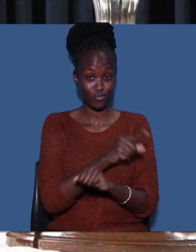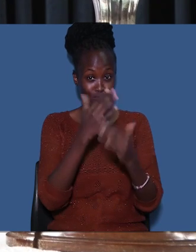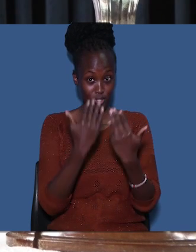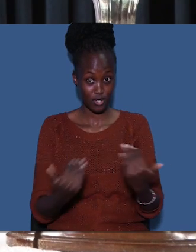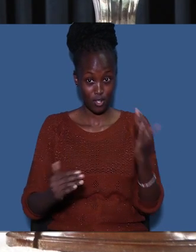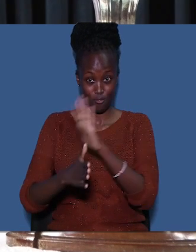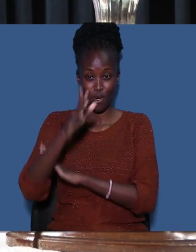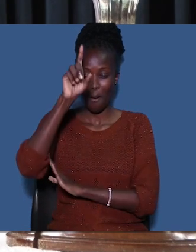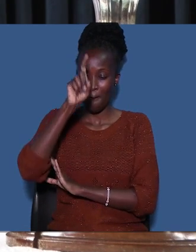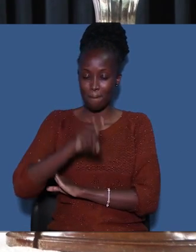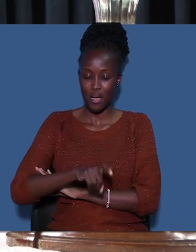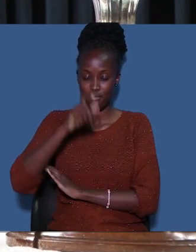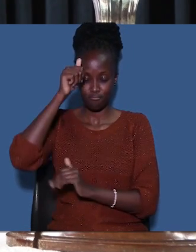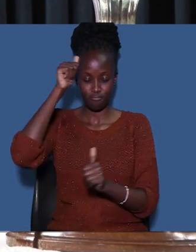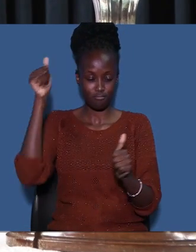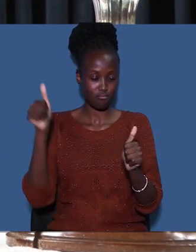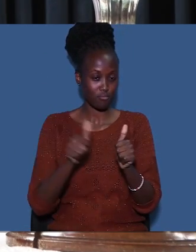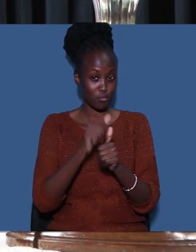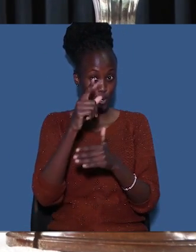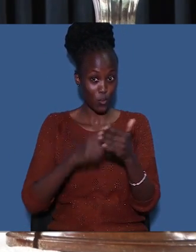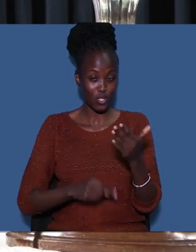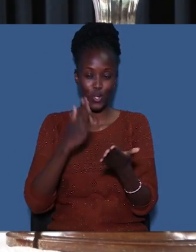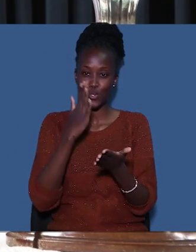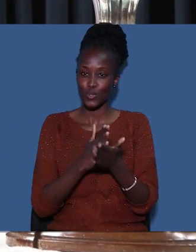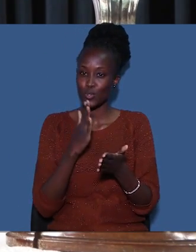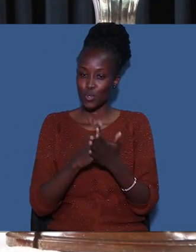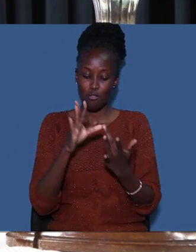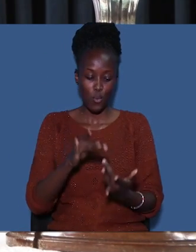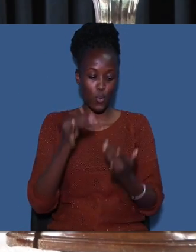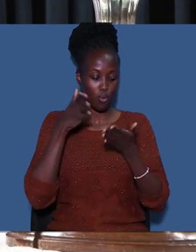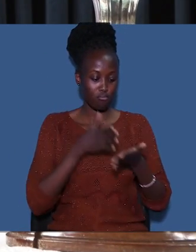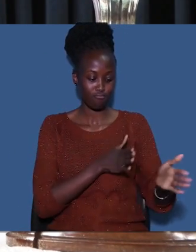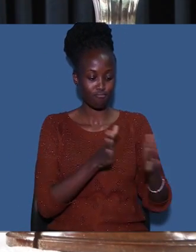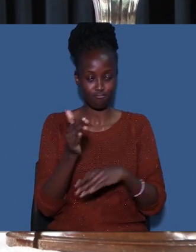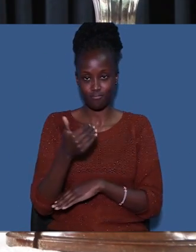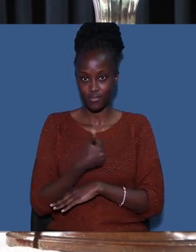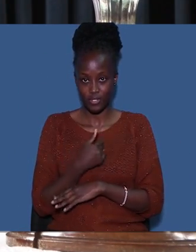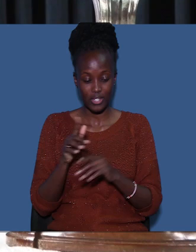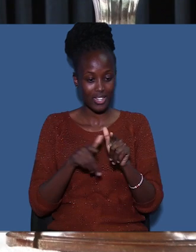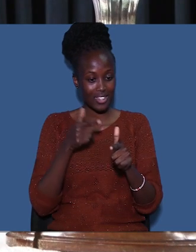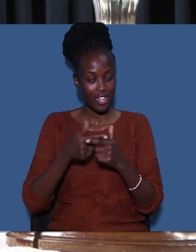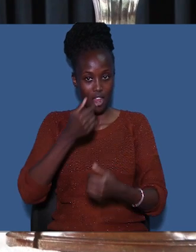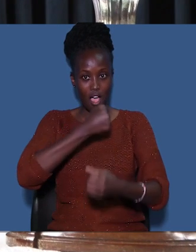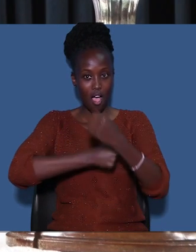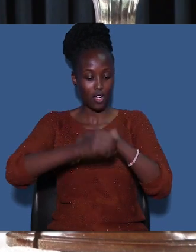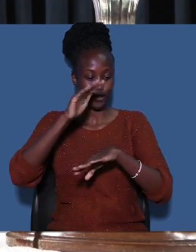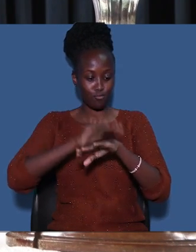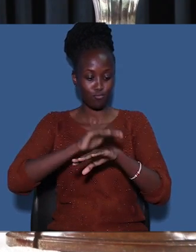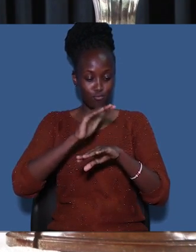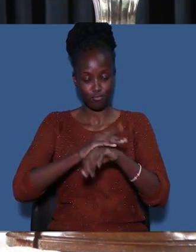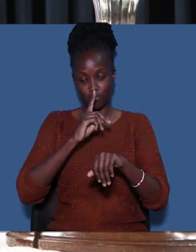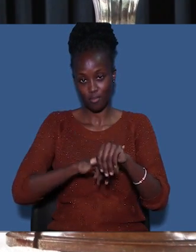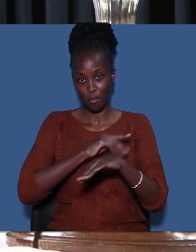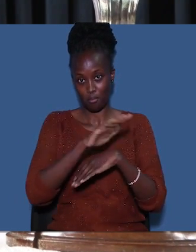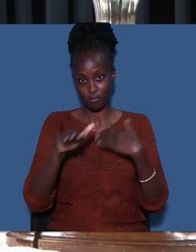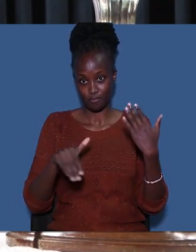should continuously keep in mind just how very privileged we are and choose to do good at all times.